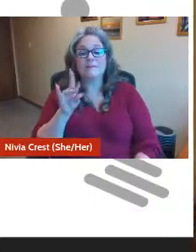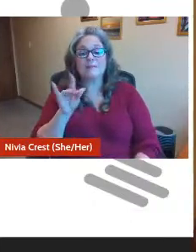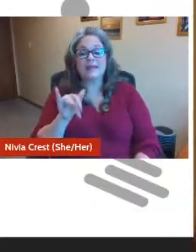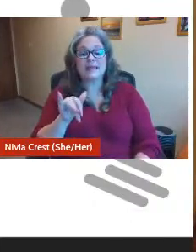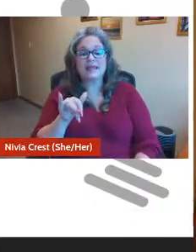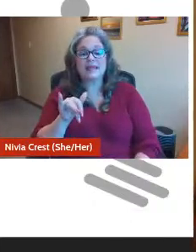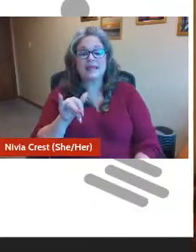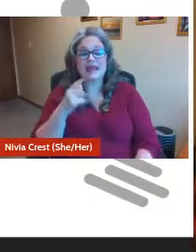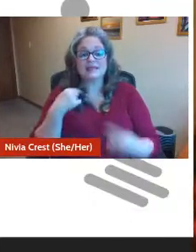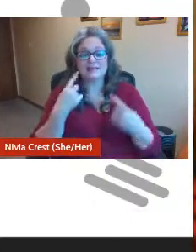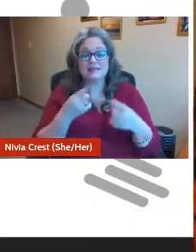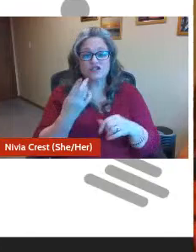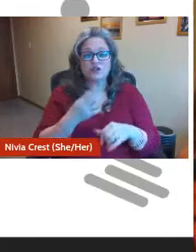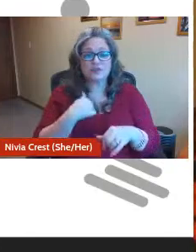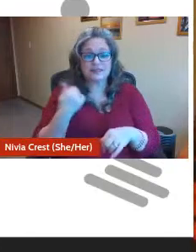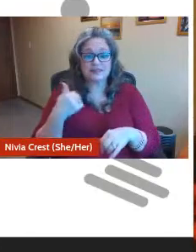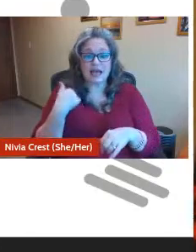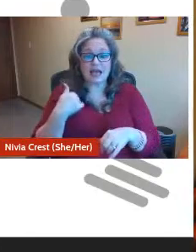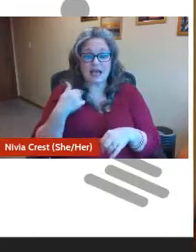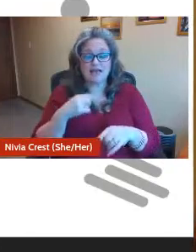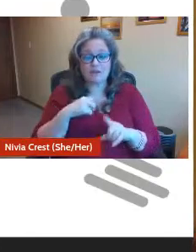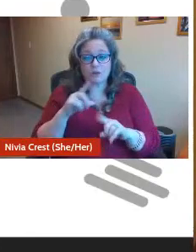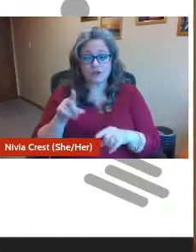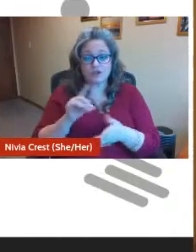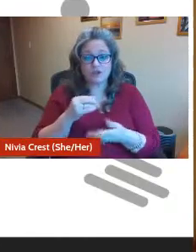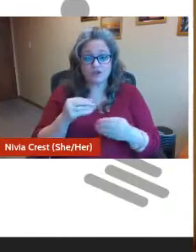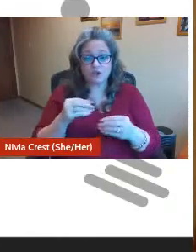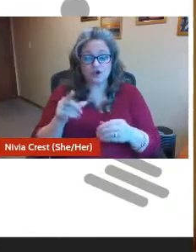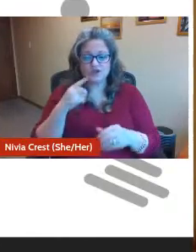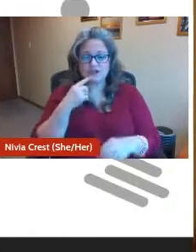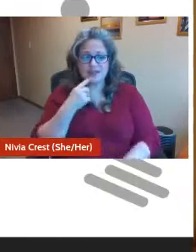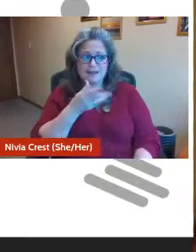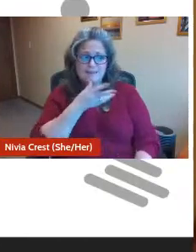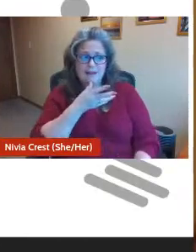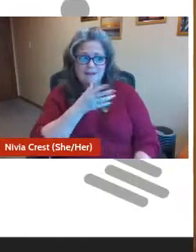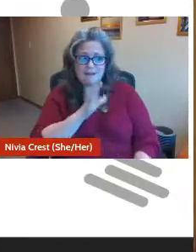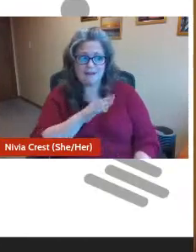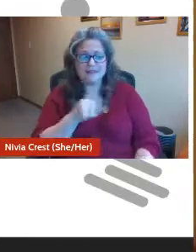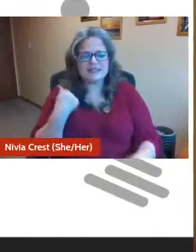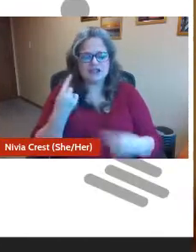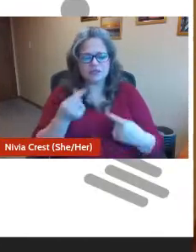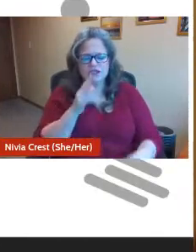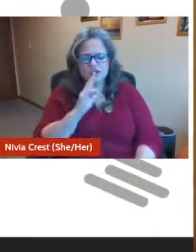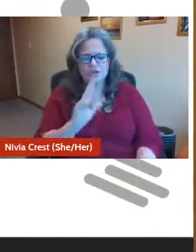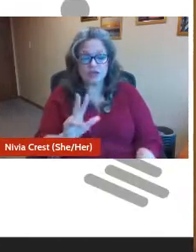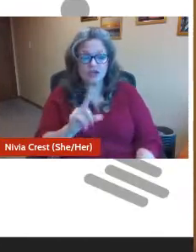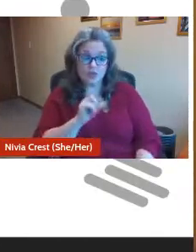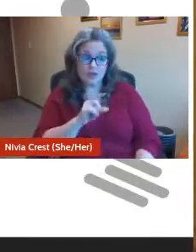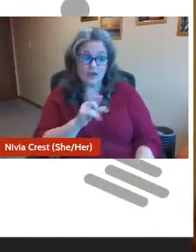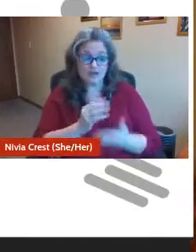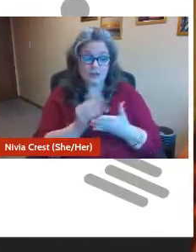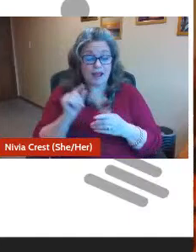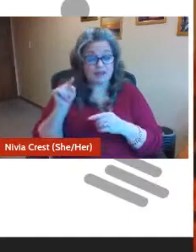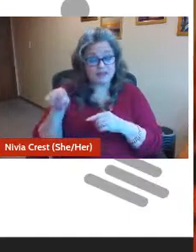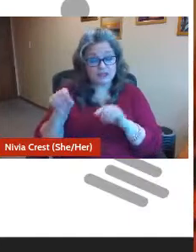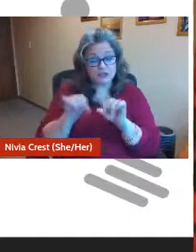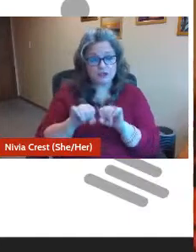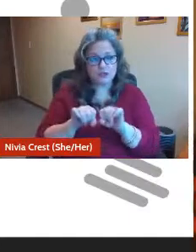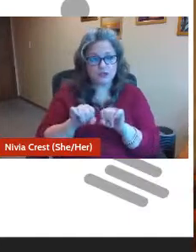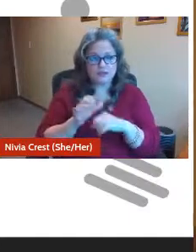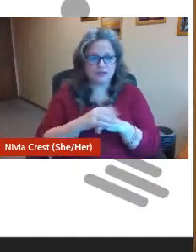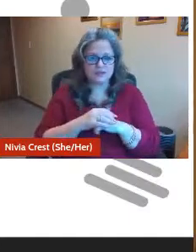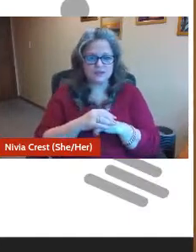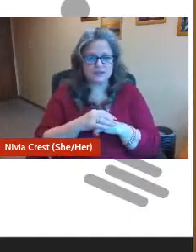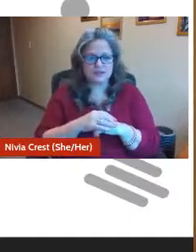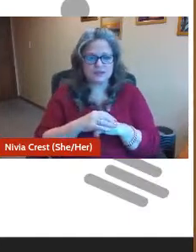since she was little, if we went to the store, she'd say, Mom, you have to, since she was three, you have to buy these shoes.